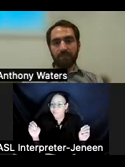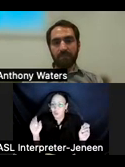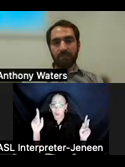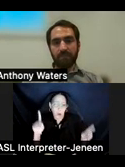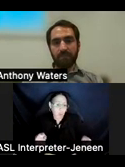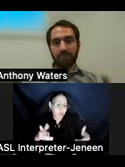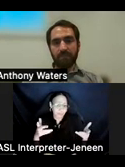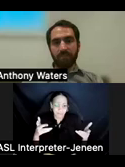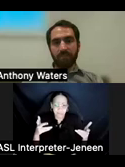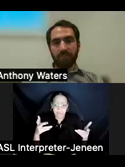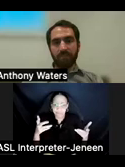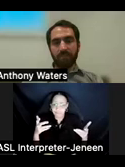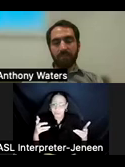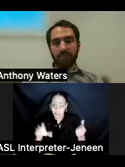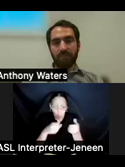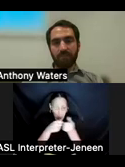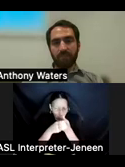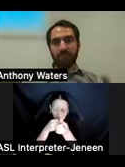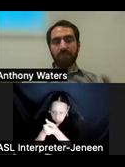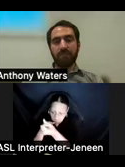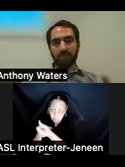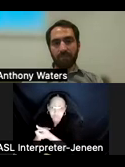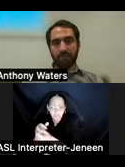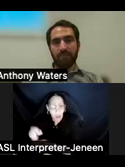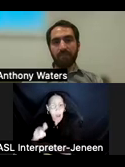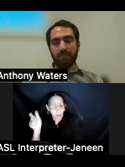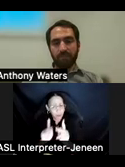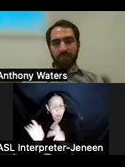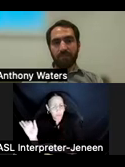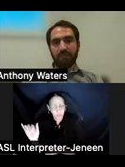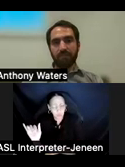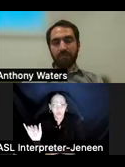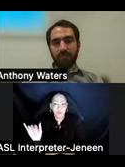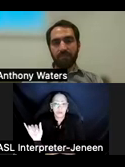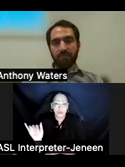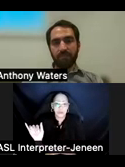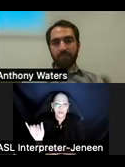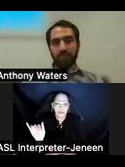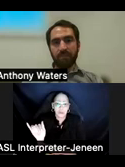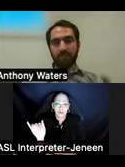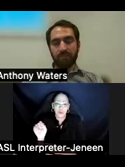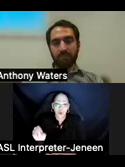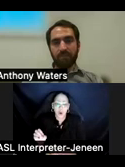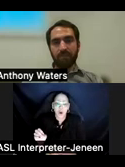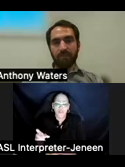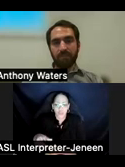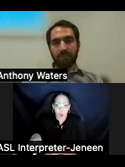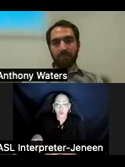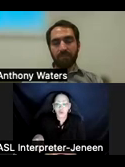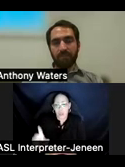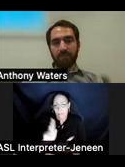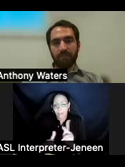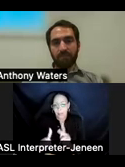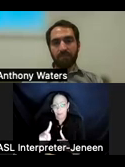very much supporting others. And for those people, if you're